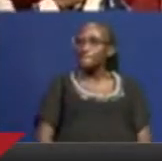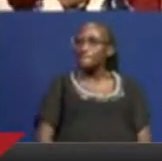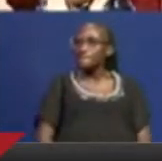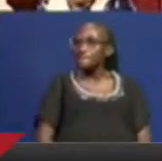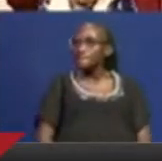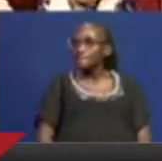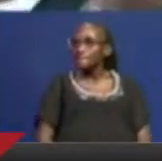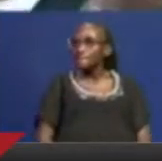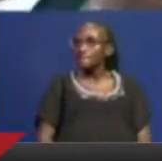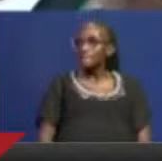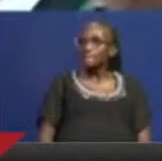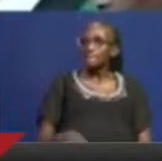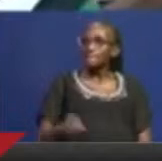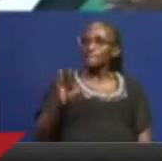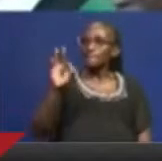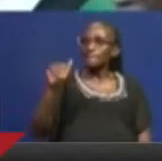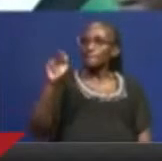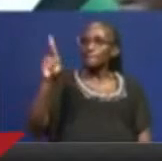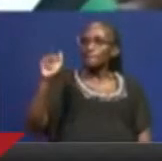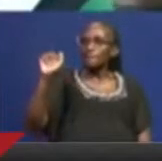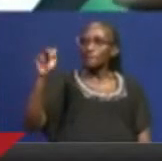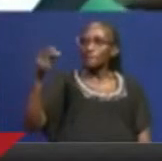Fafi Farah Sala Yakub.